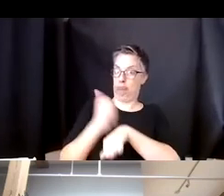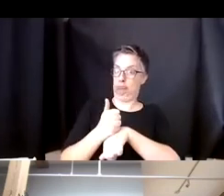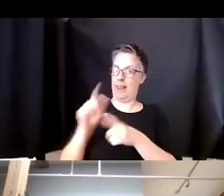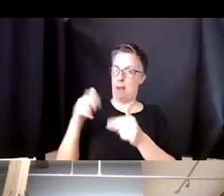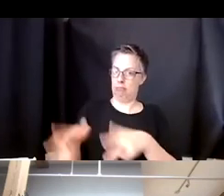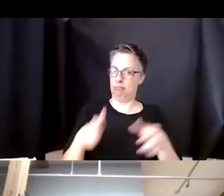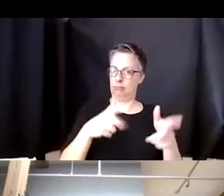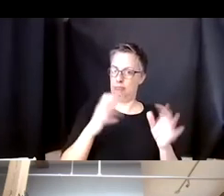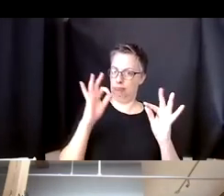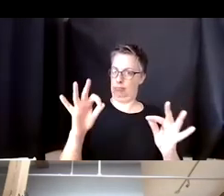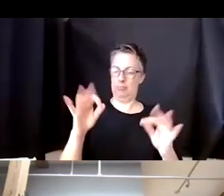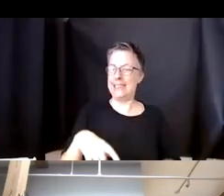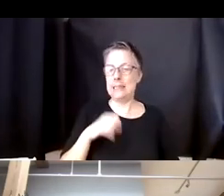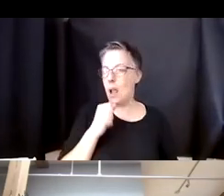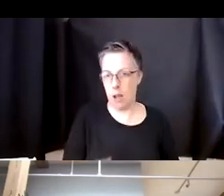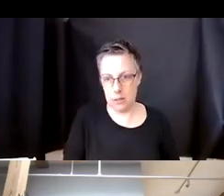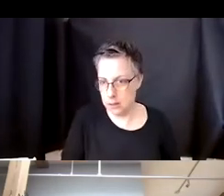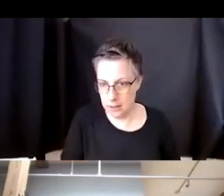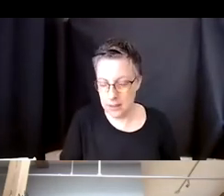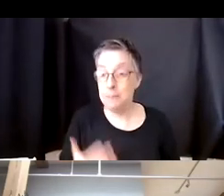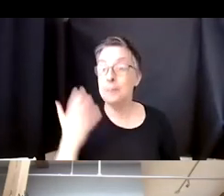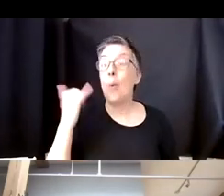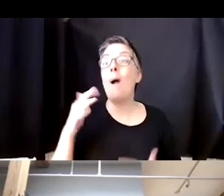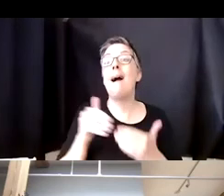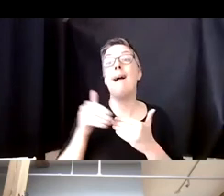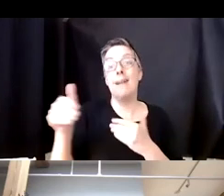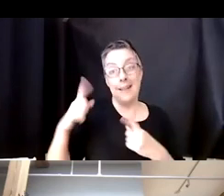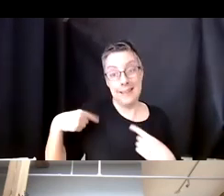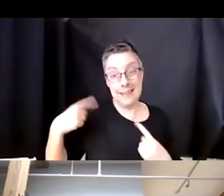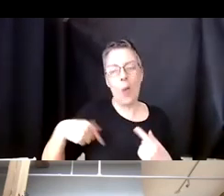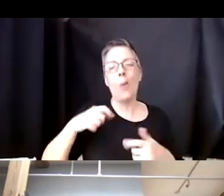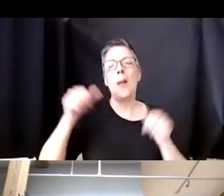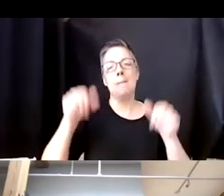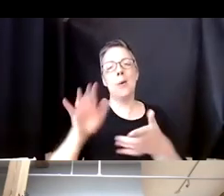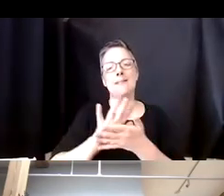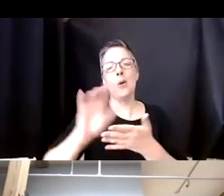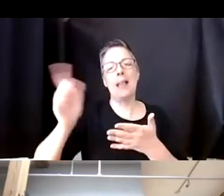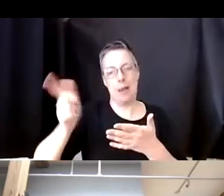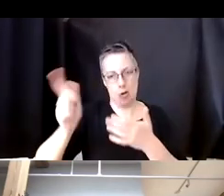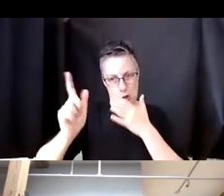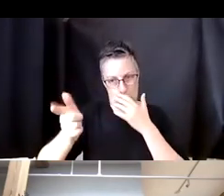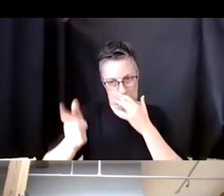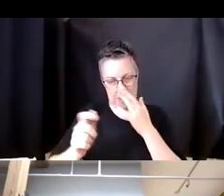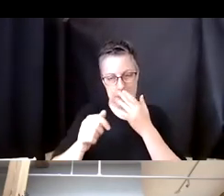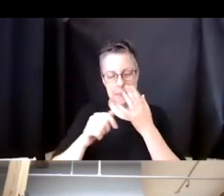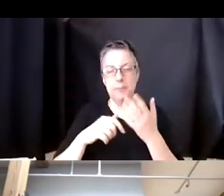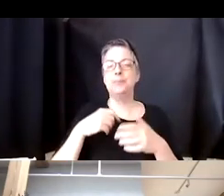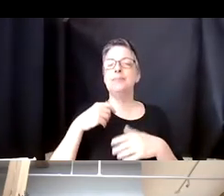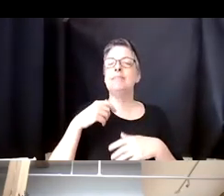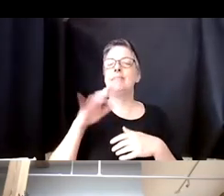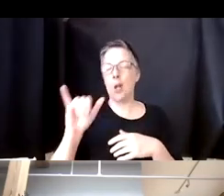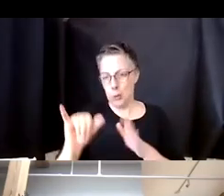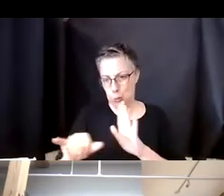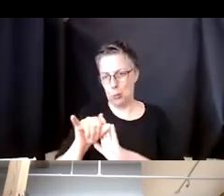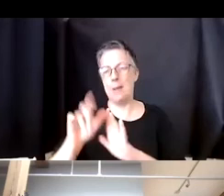do that, and it did not, which is why for the subsequent weeks, we have posted the video later to Facebook as well as our YouTube